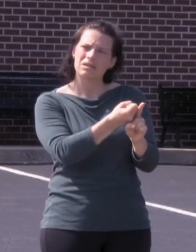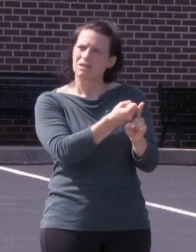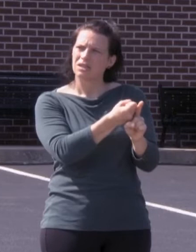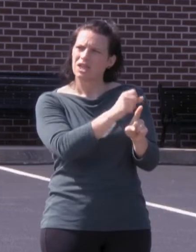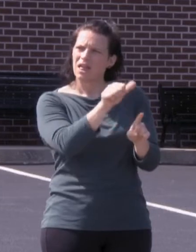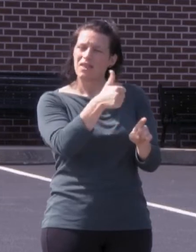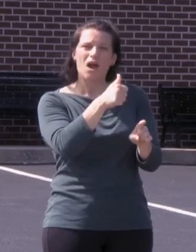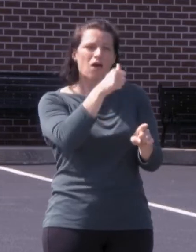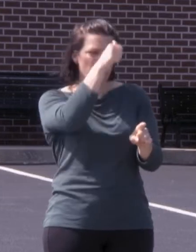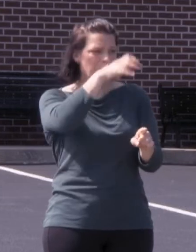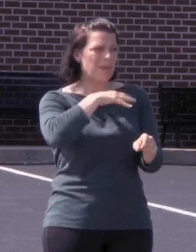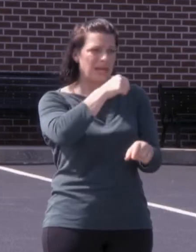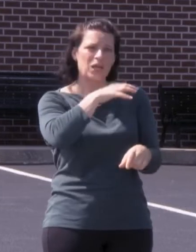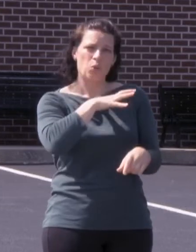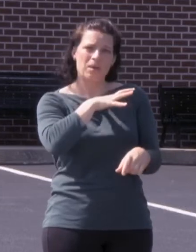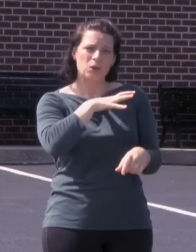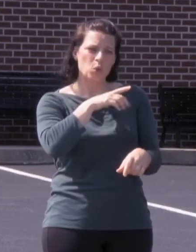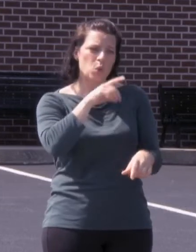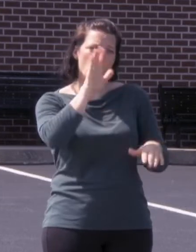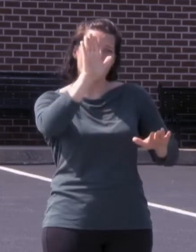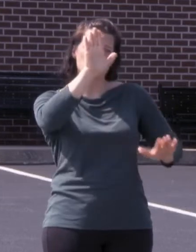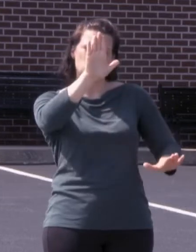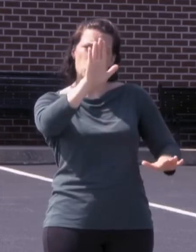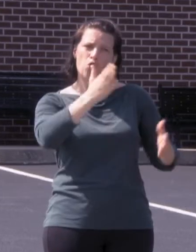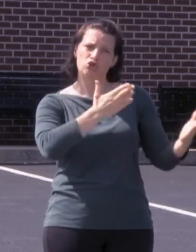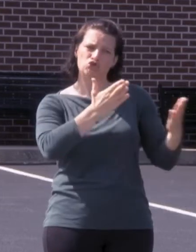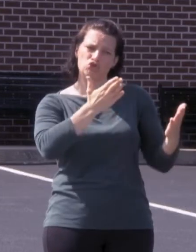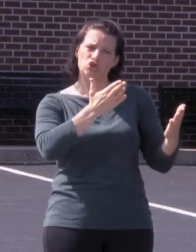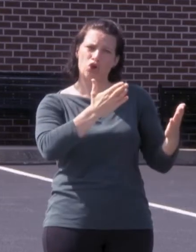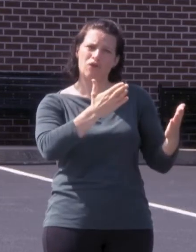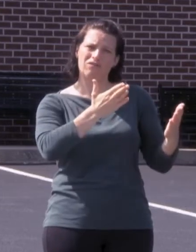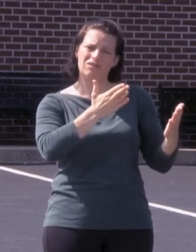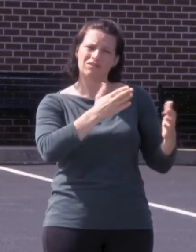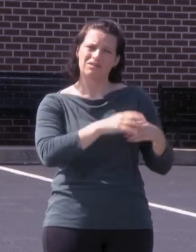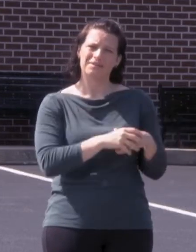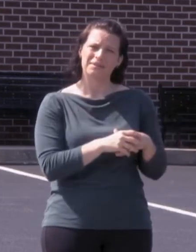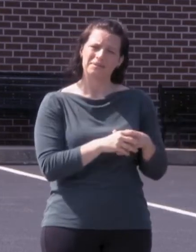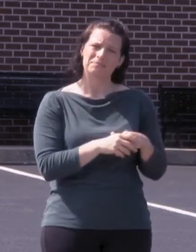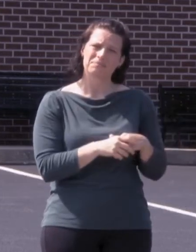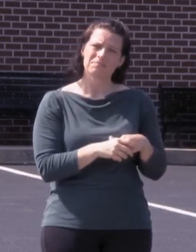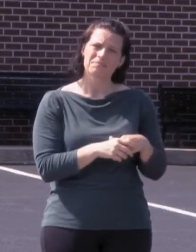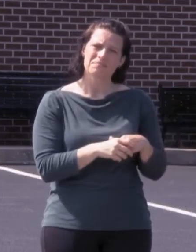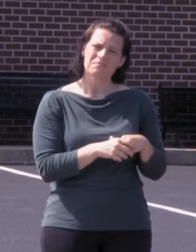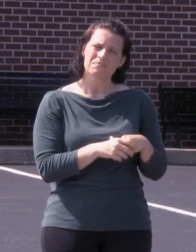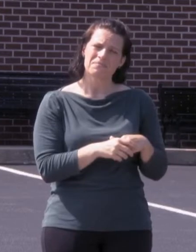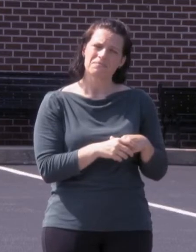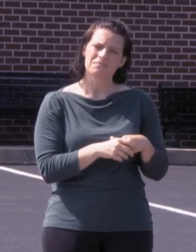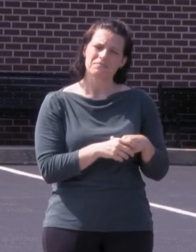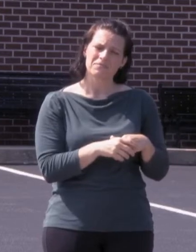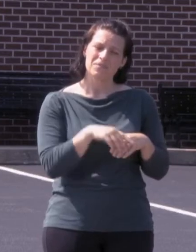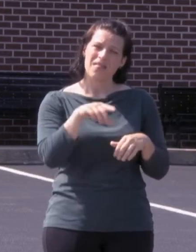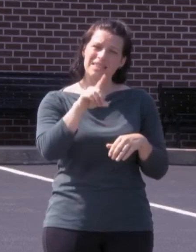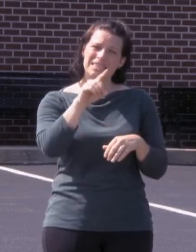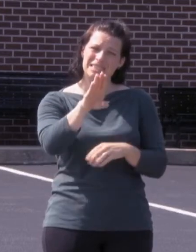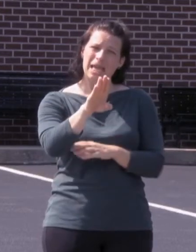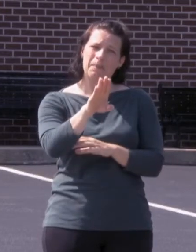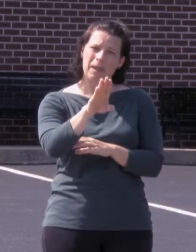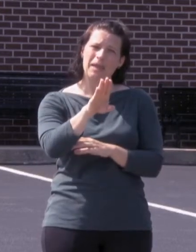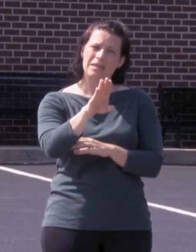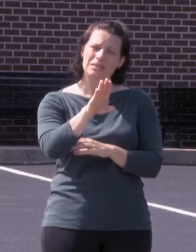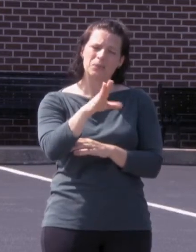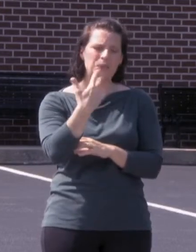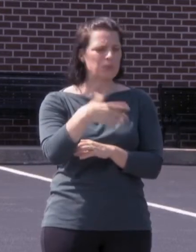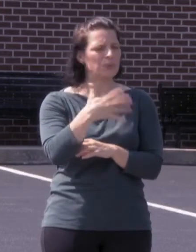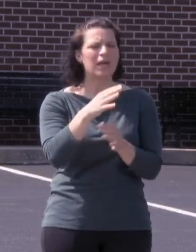the other men and women who are sworn to serve as they have sworn to serve. This database is